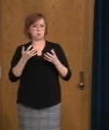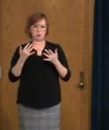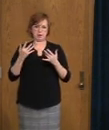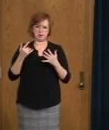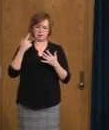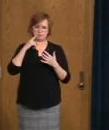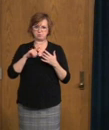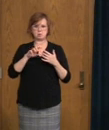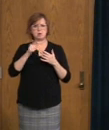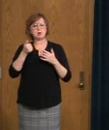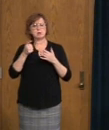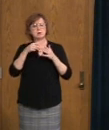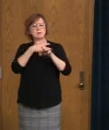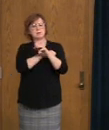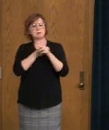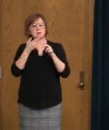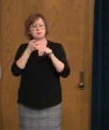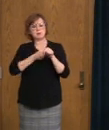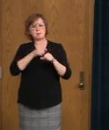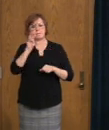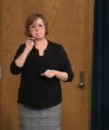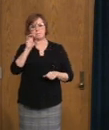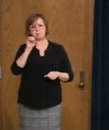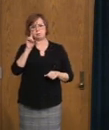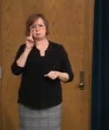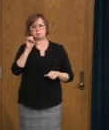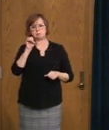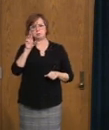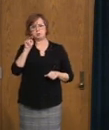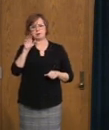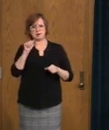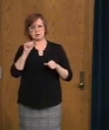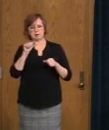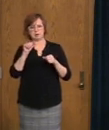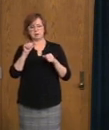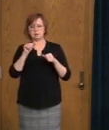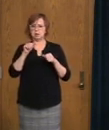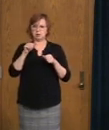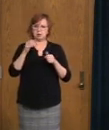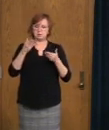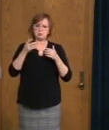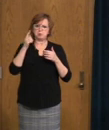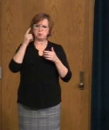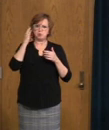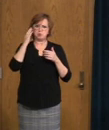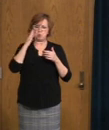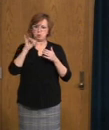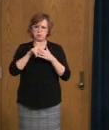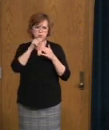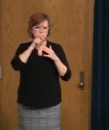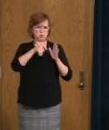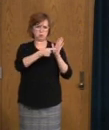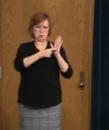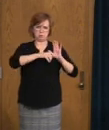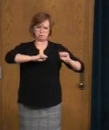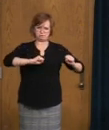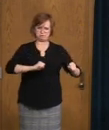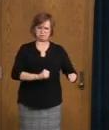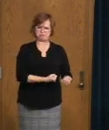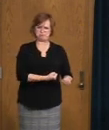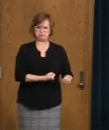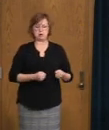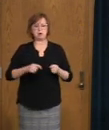shipments to Saskatchewan in late December. The Moderna vaccine, as you know, can be stored at regular temperature freezer and will make it much easier for us